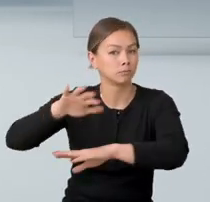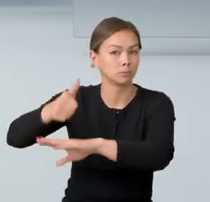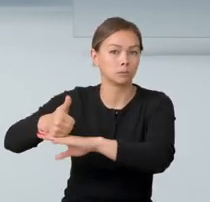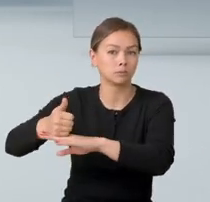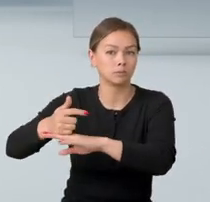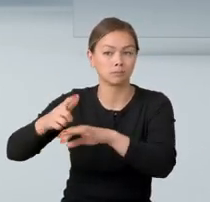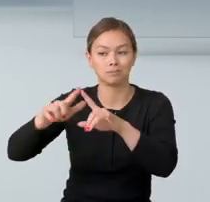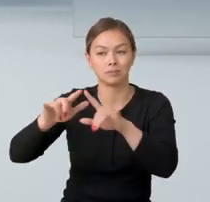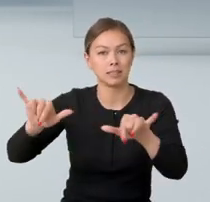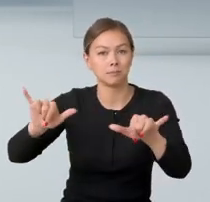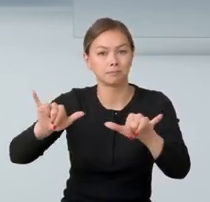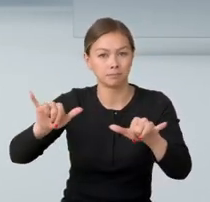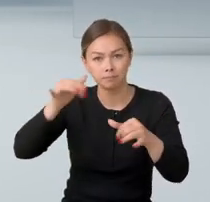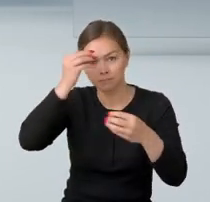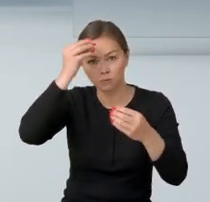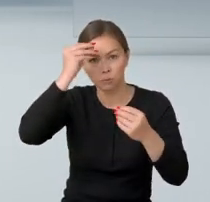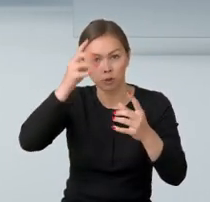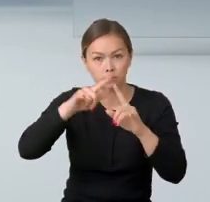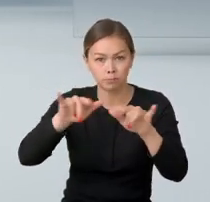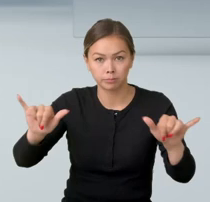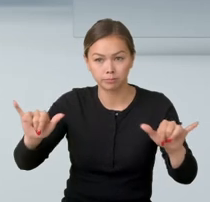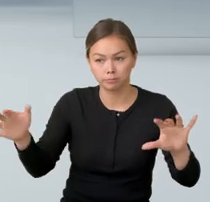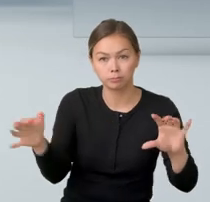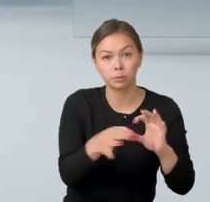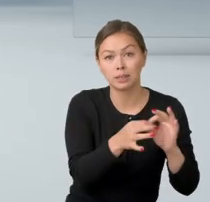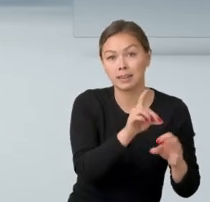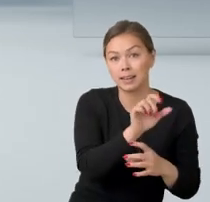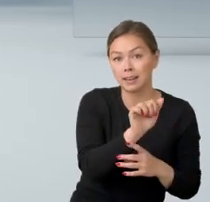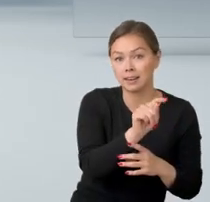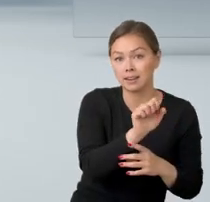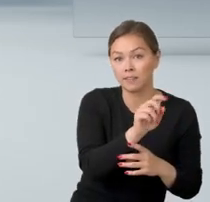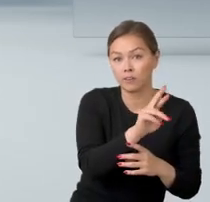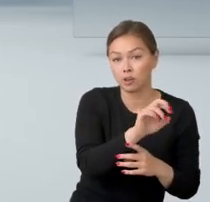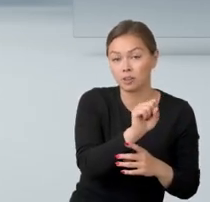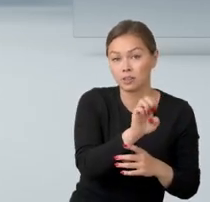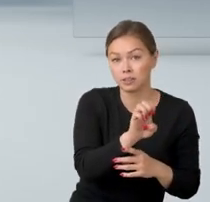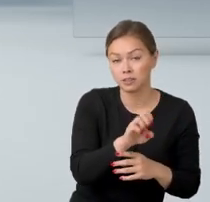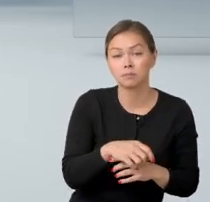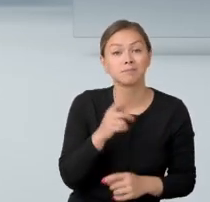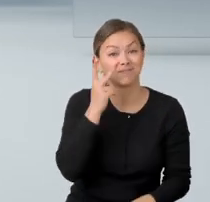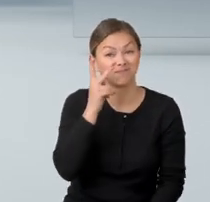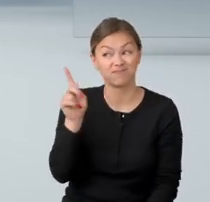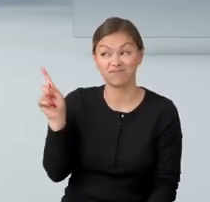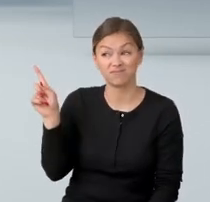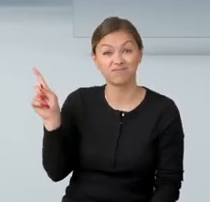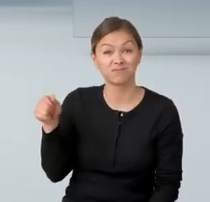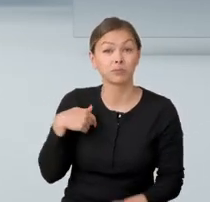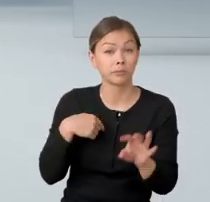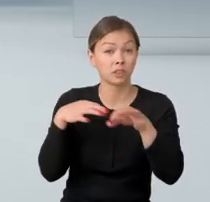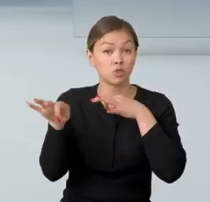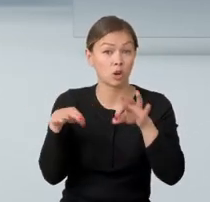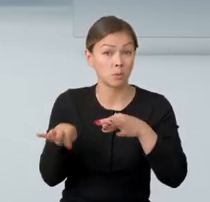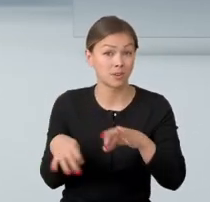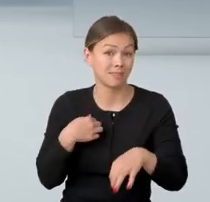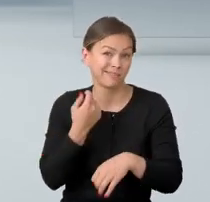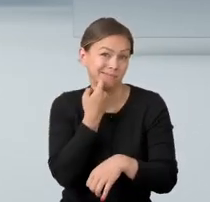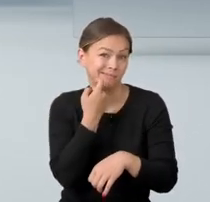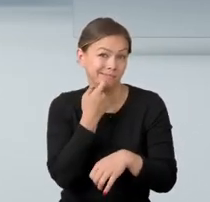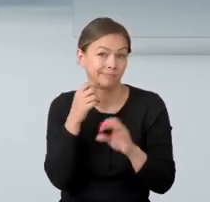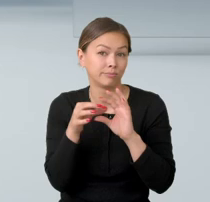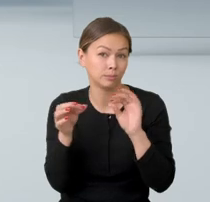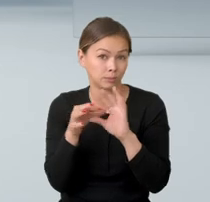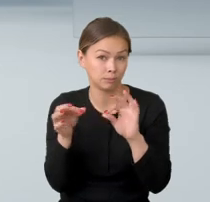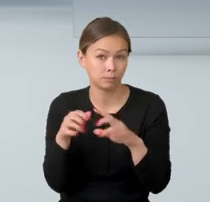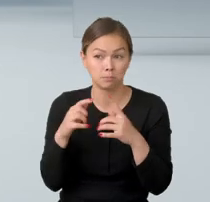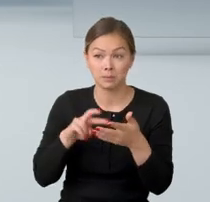app is have already created the same information and persisted in dataverse as you can see I have the description here that I have just